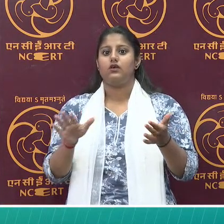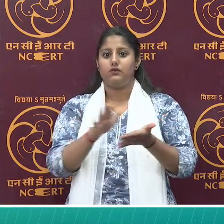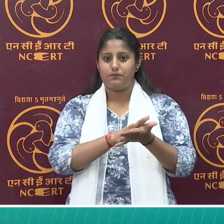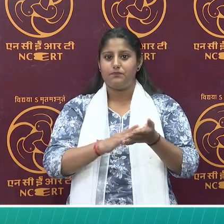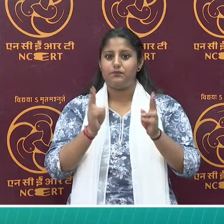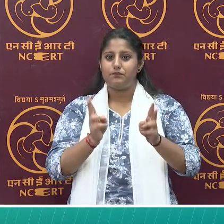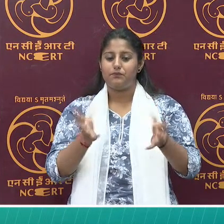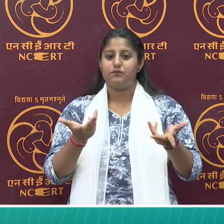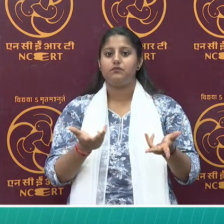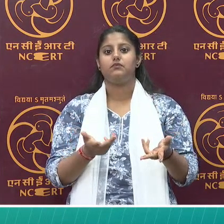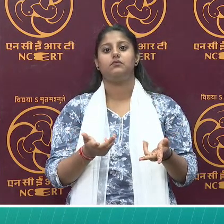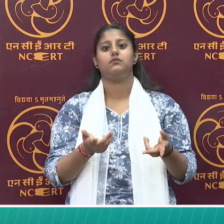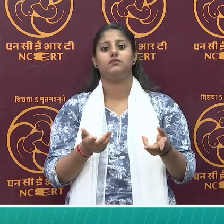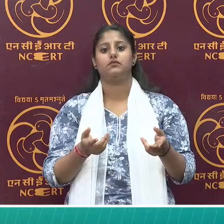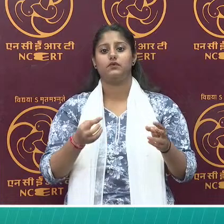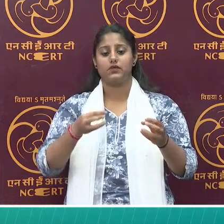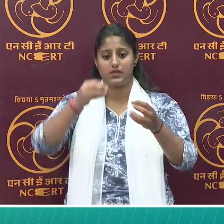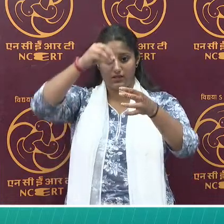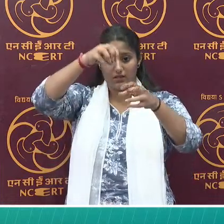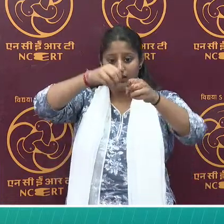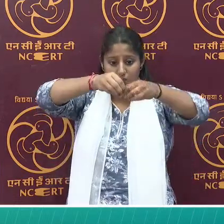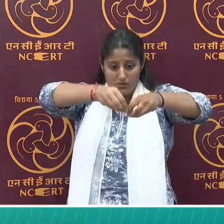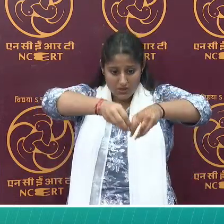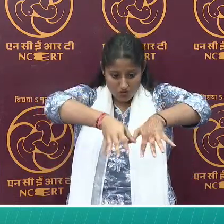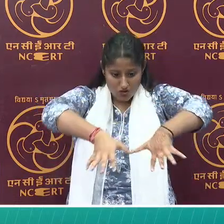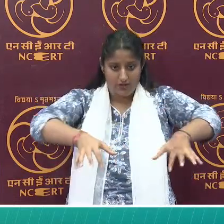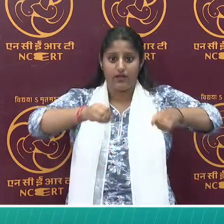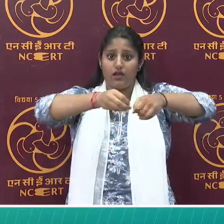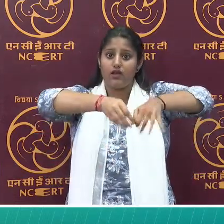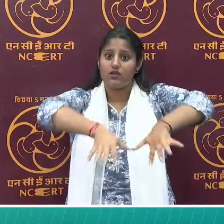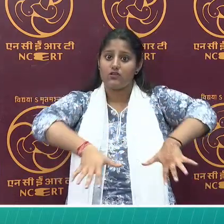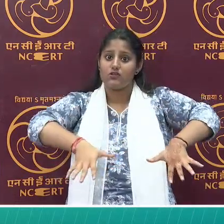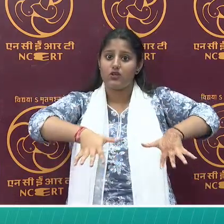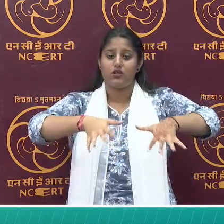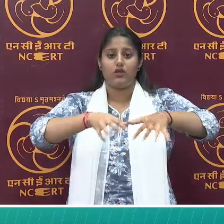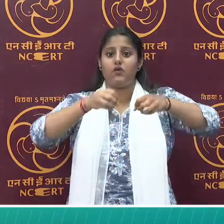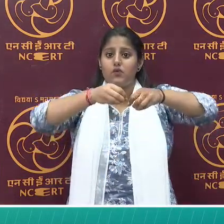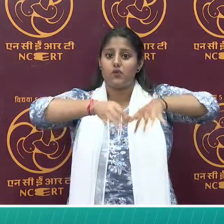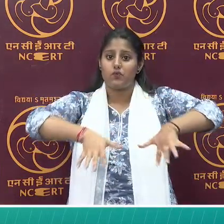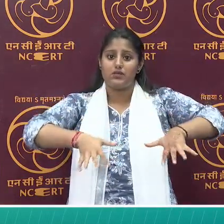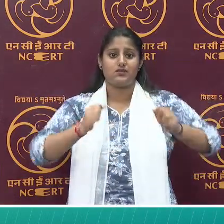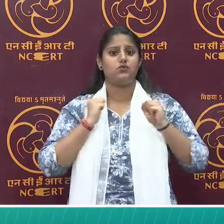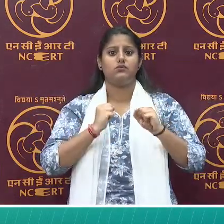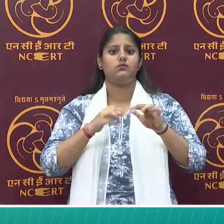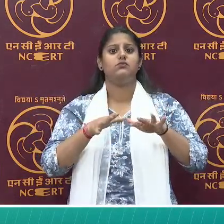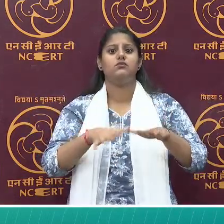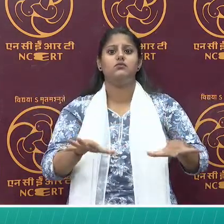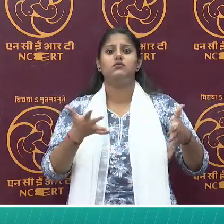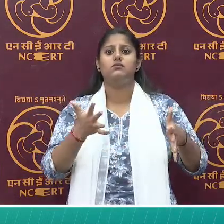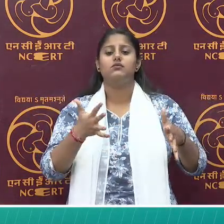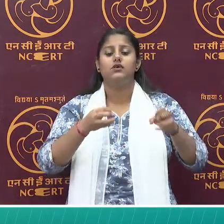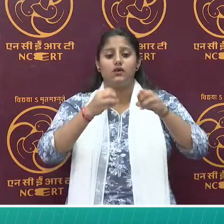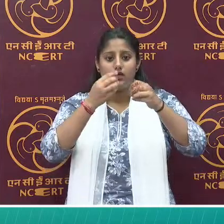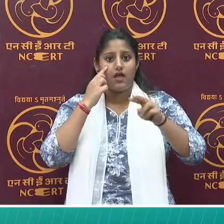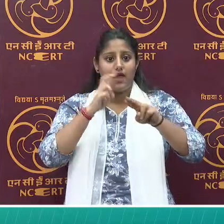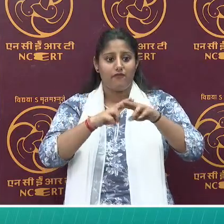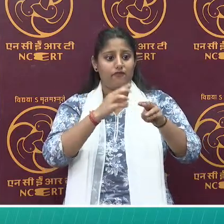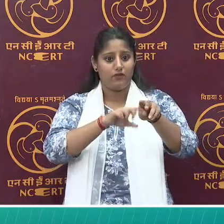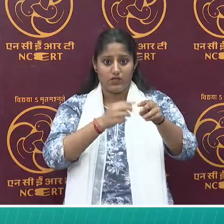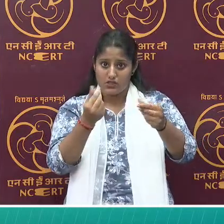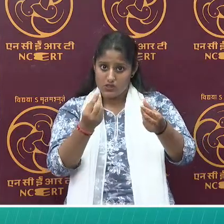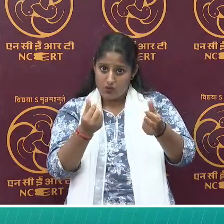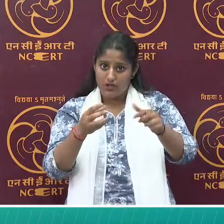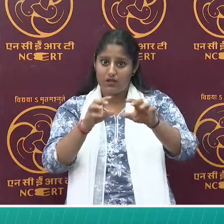that the roots, they go deep into the soil. Roots doesn't have to struggle, right? If the soil is